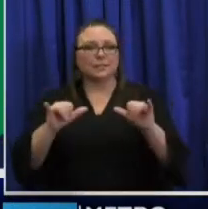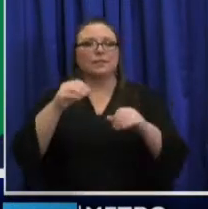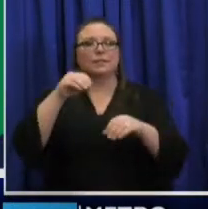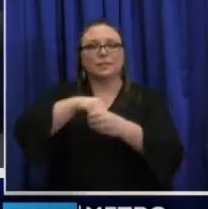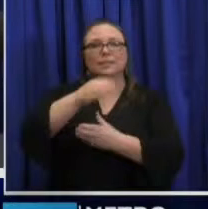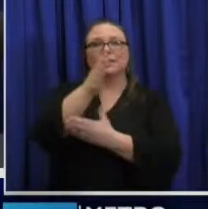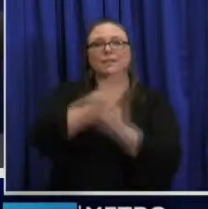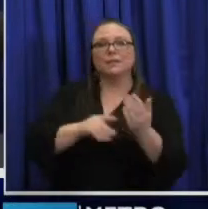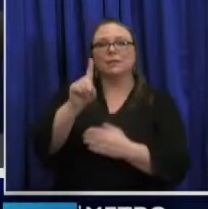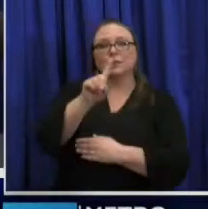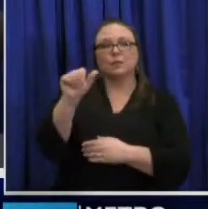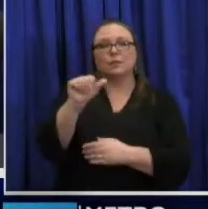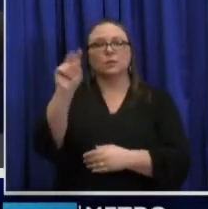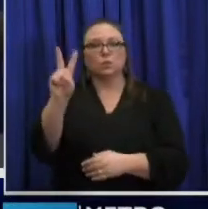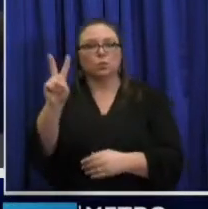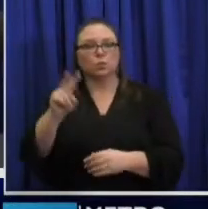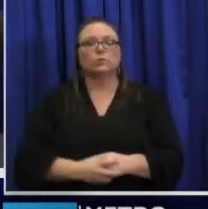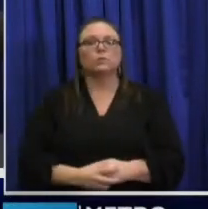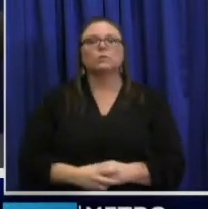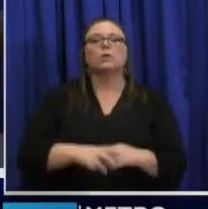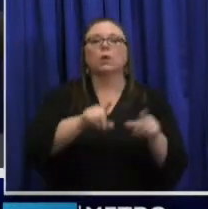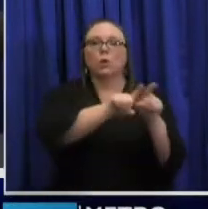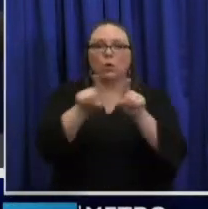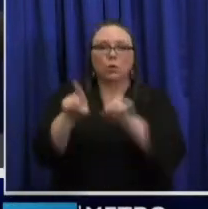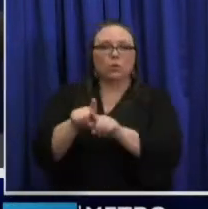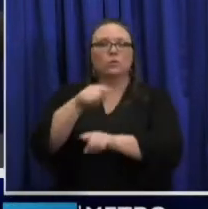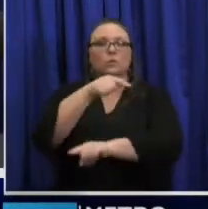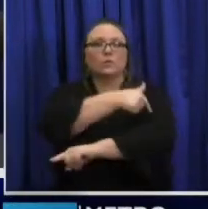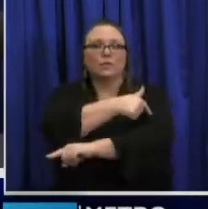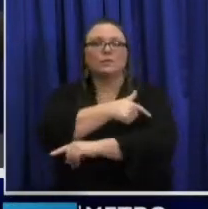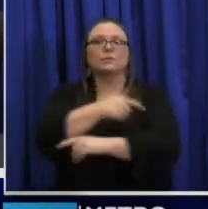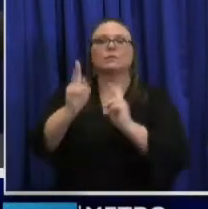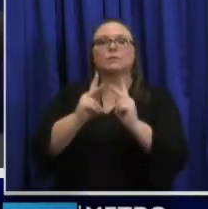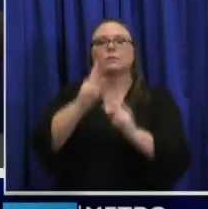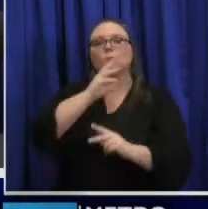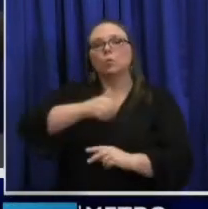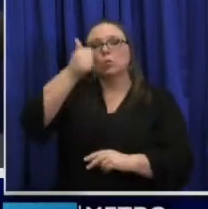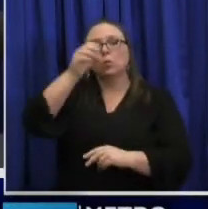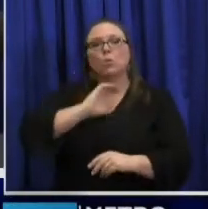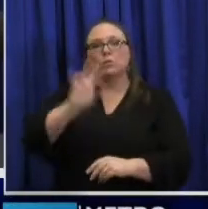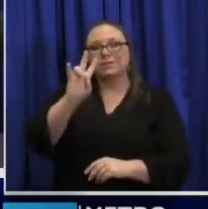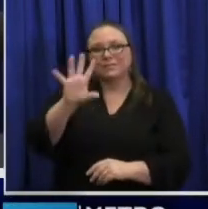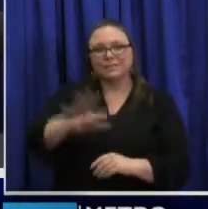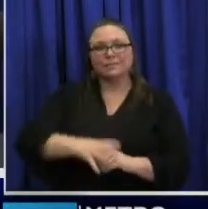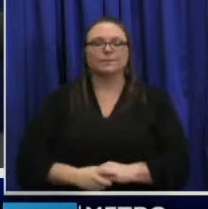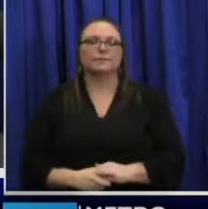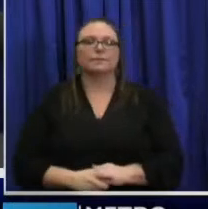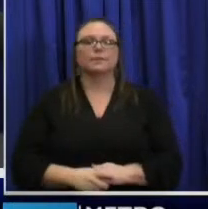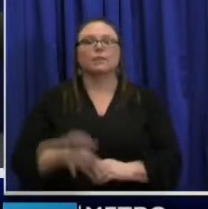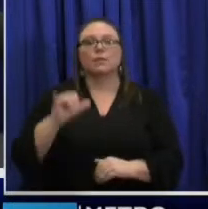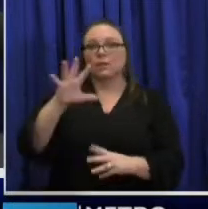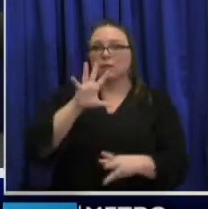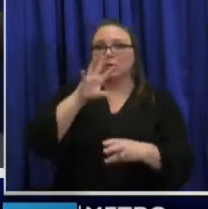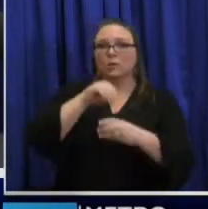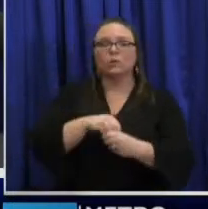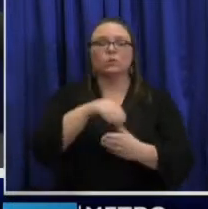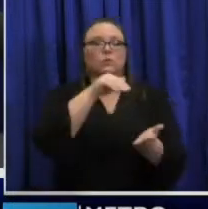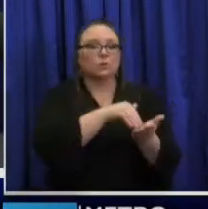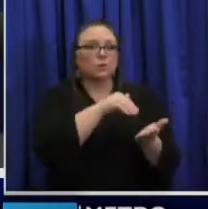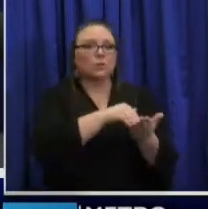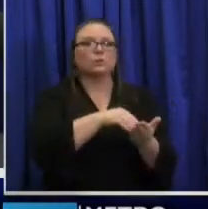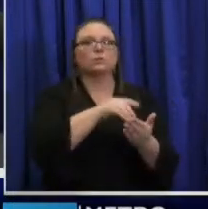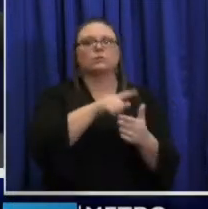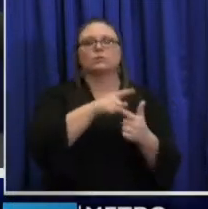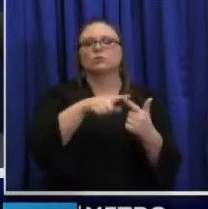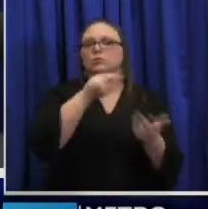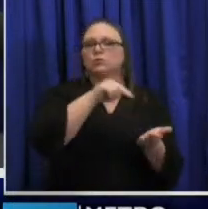phase 1A2, as well as vaccinating those 75 and older. This phase includes healthcare workers, long-term